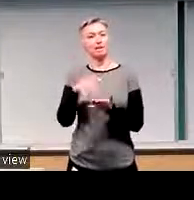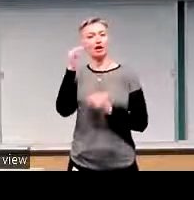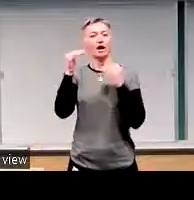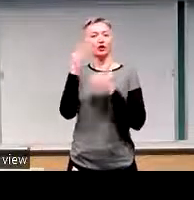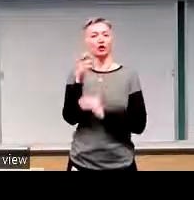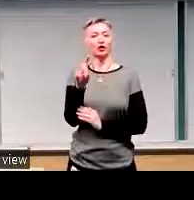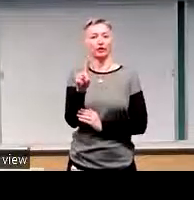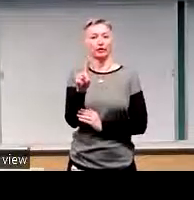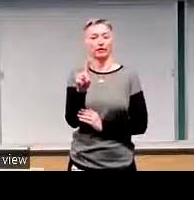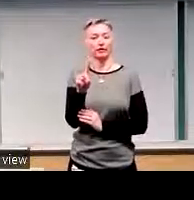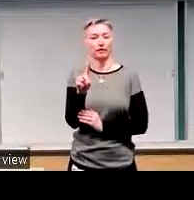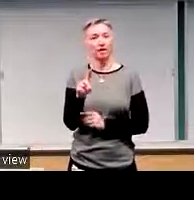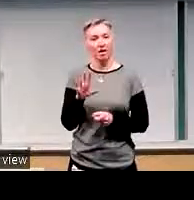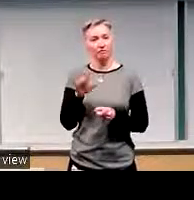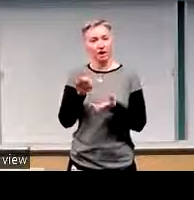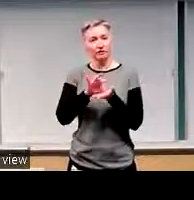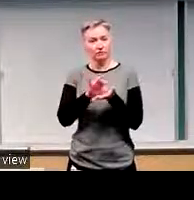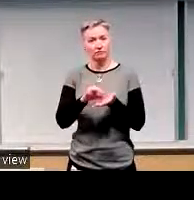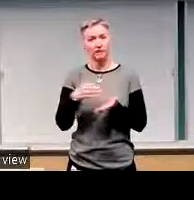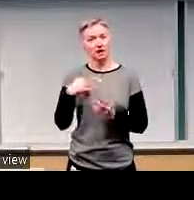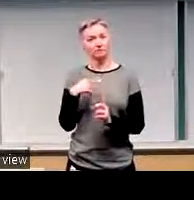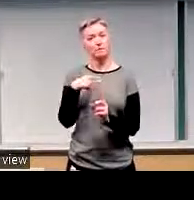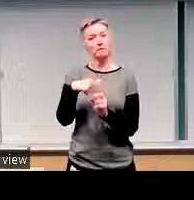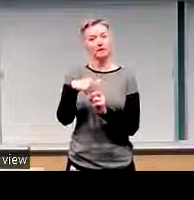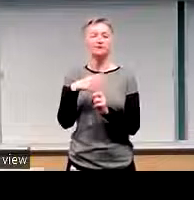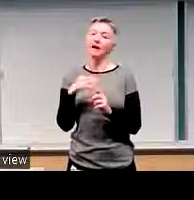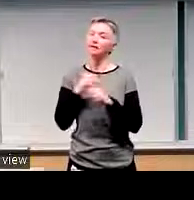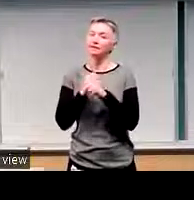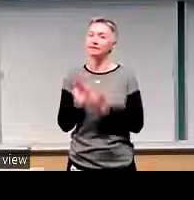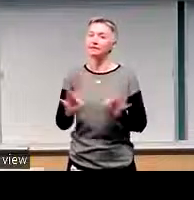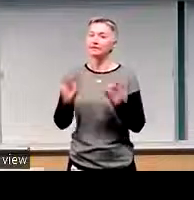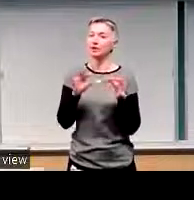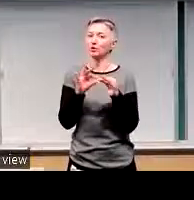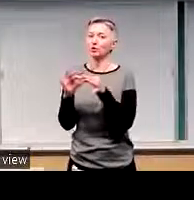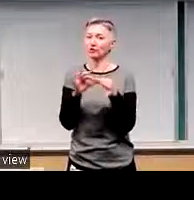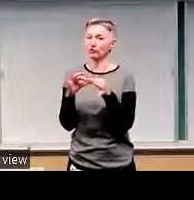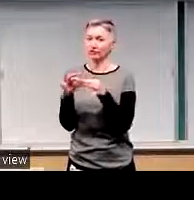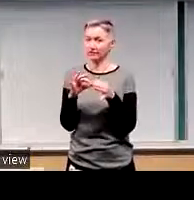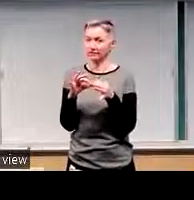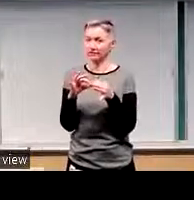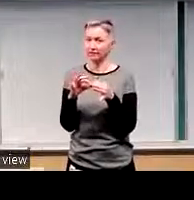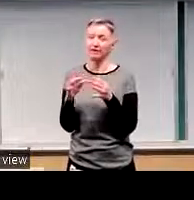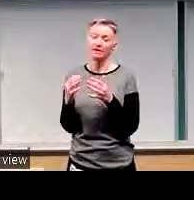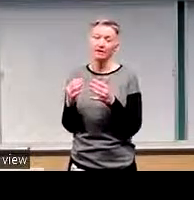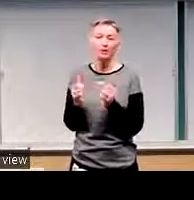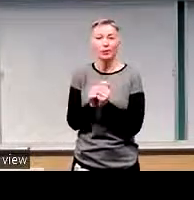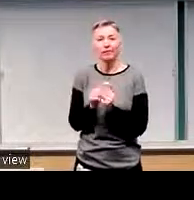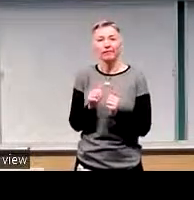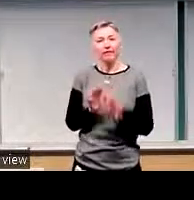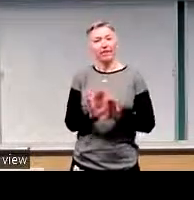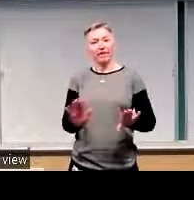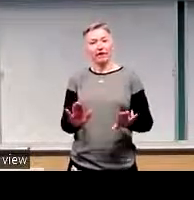These also show positive and statistically significant associations with